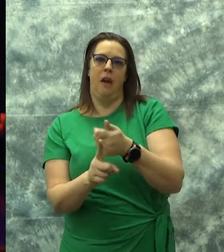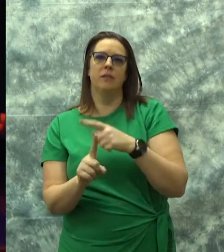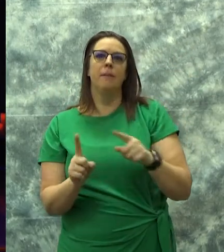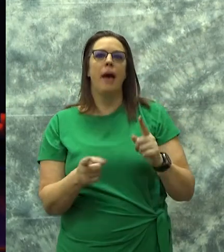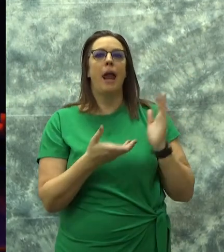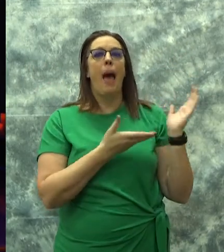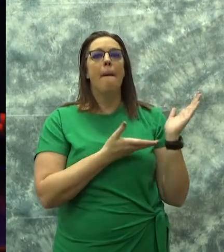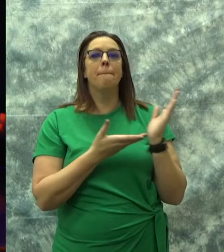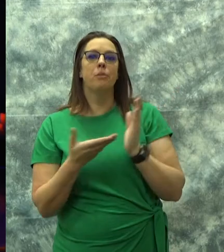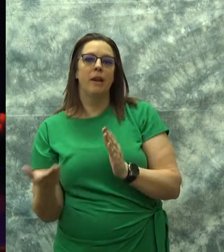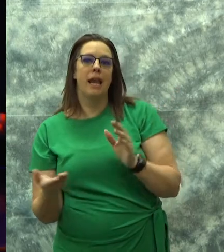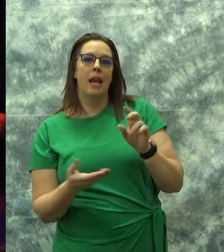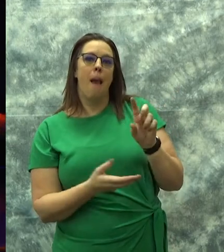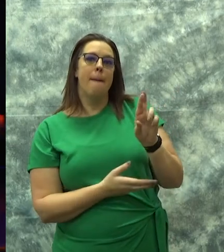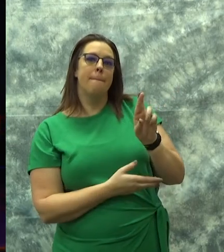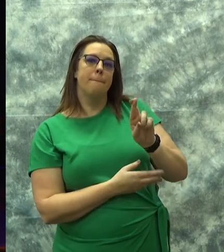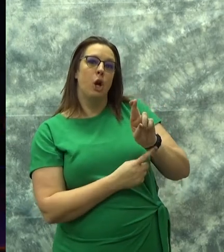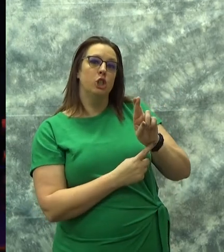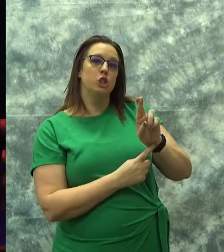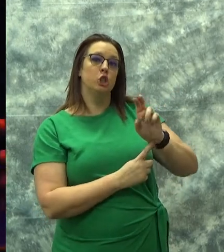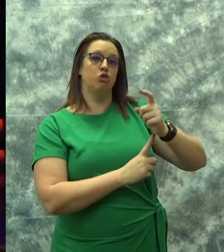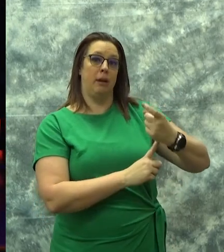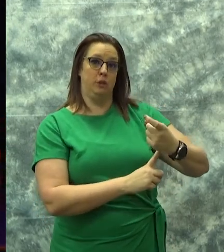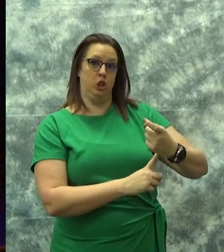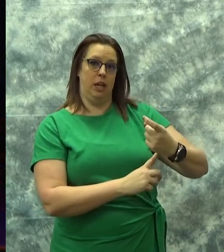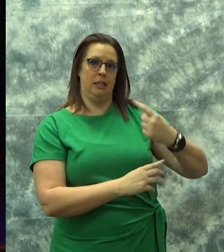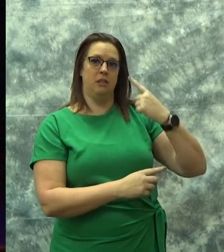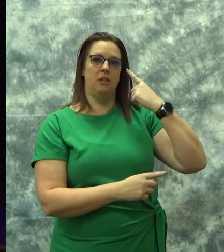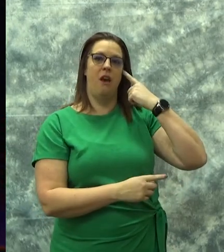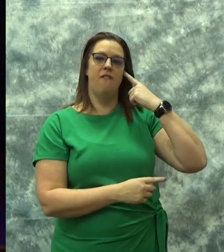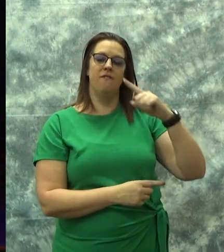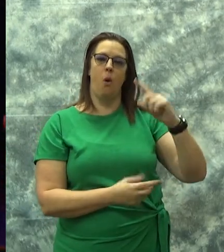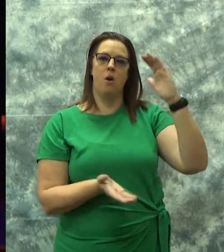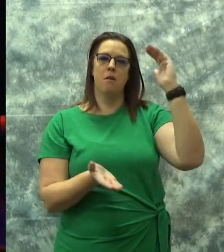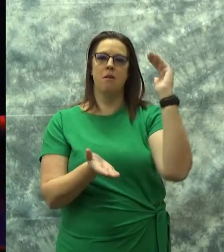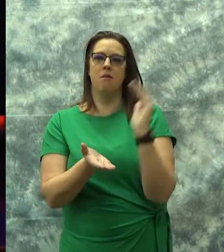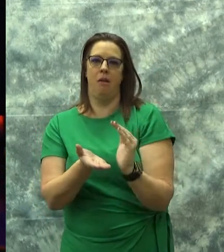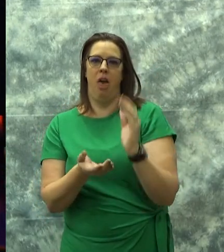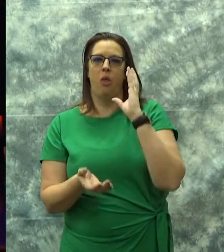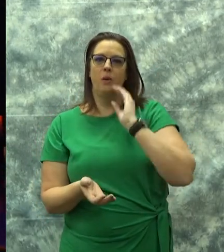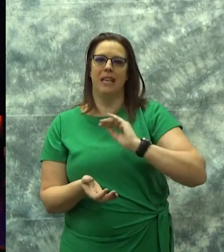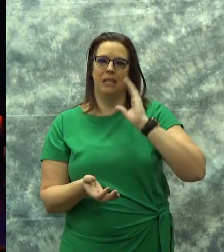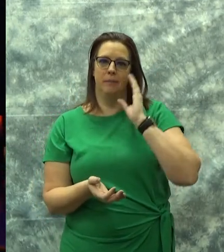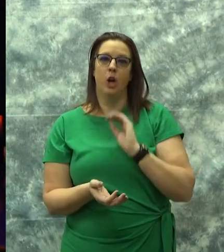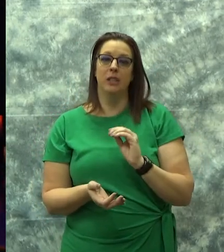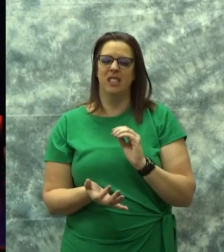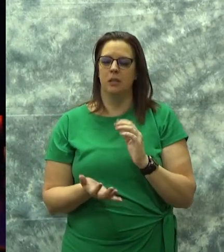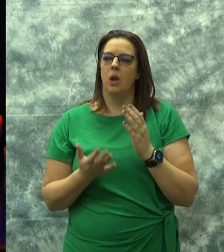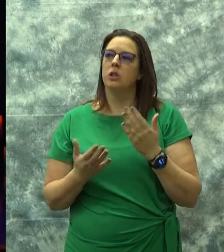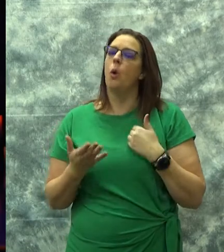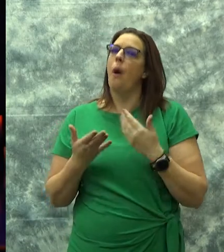for ourselves, but I'm bringing prescriptions for mitigating